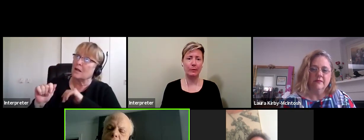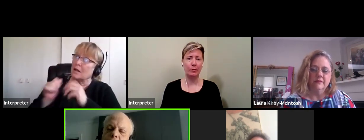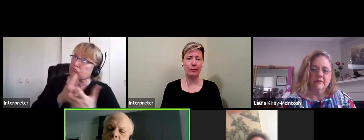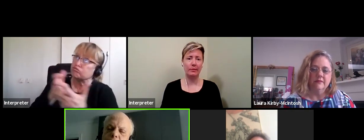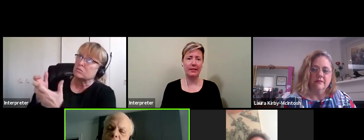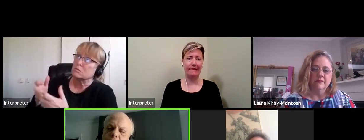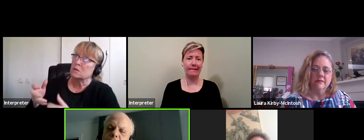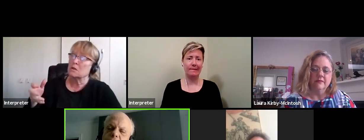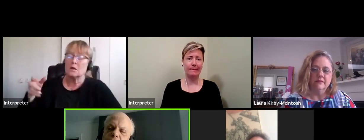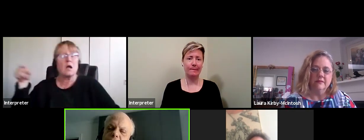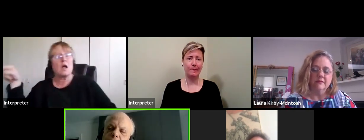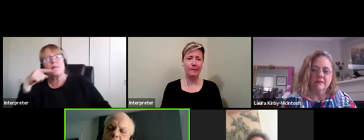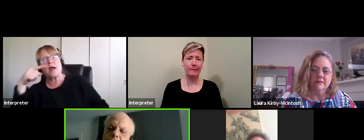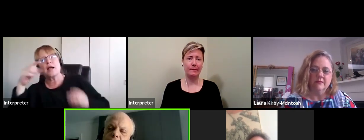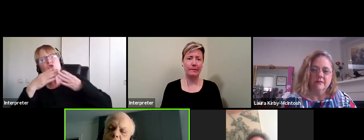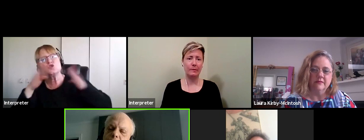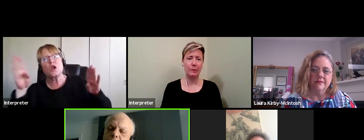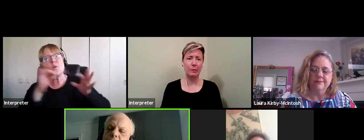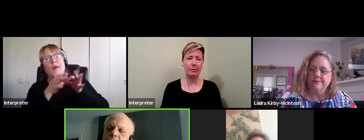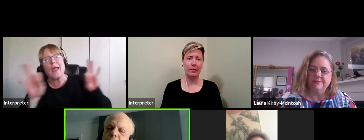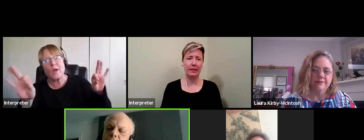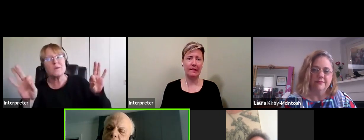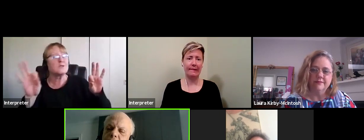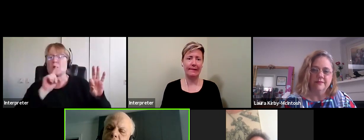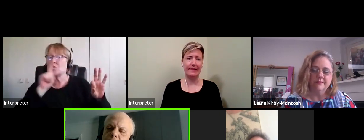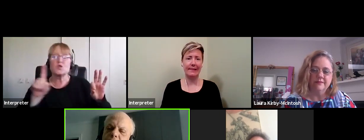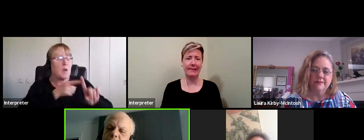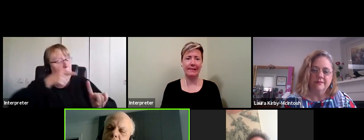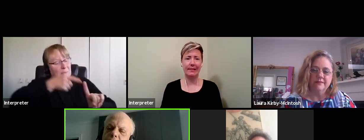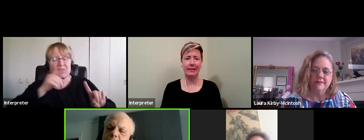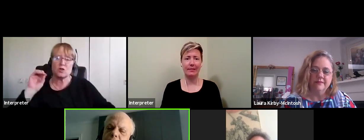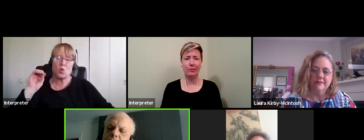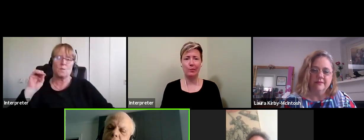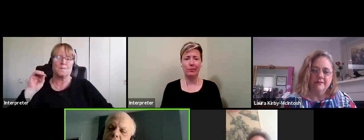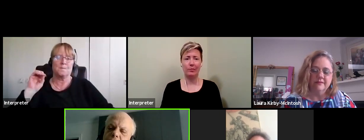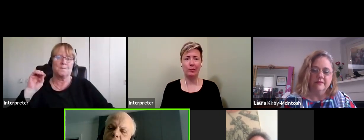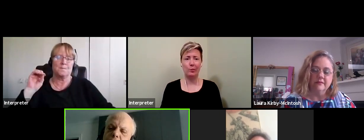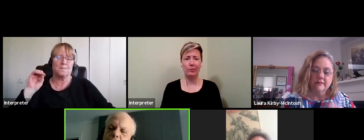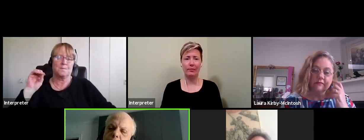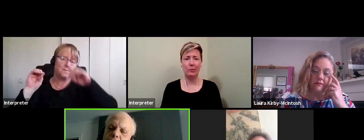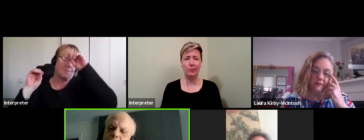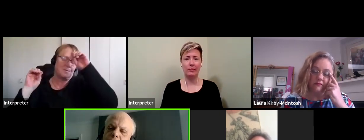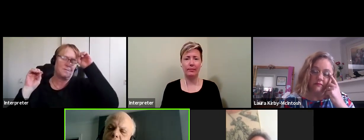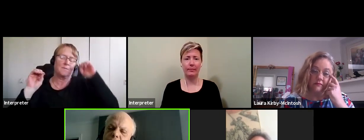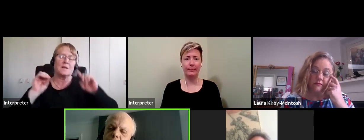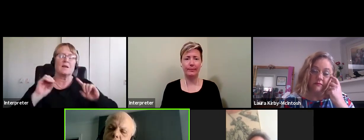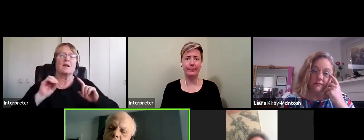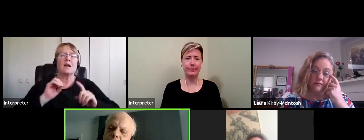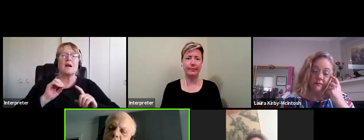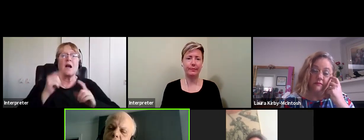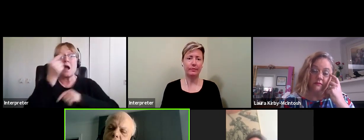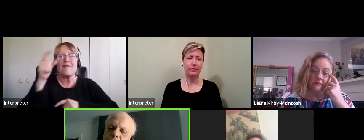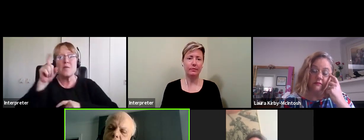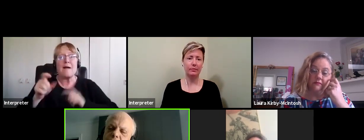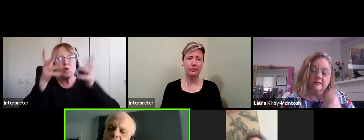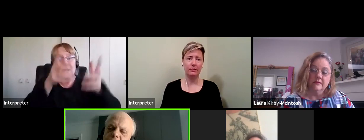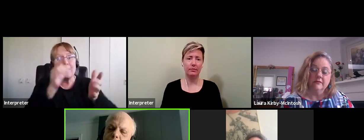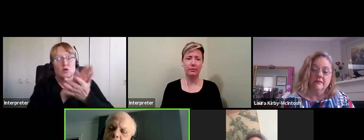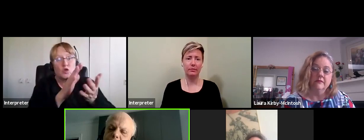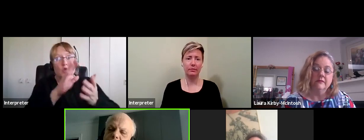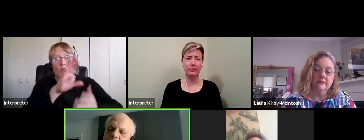than some general language, the answer was no. We need the government to not leave it to every school board to reinvent the wheel. We need the government